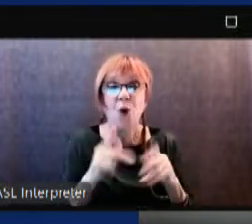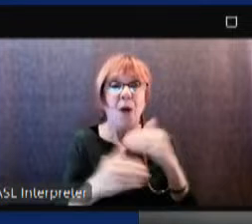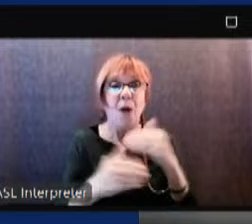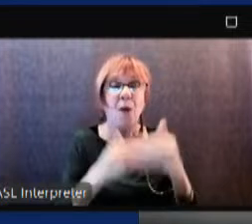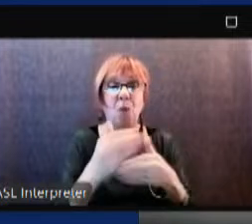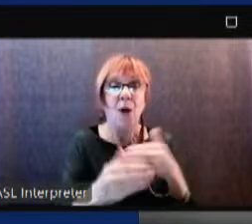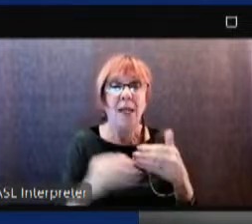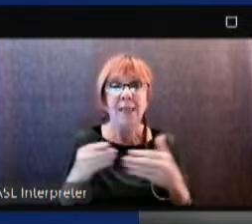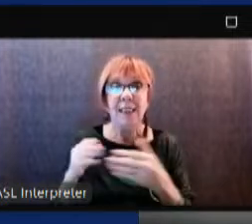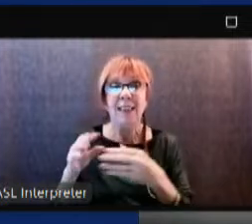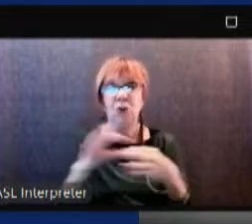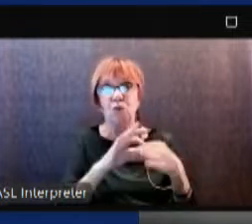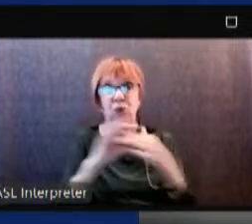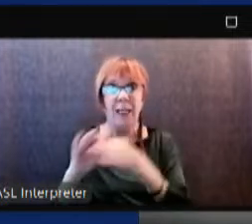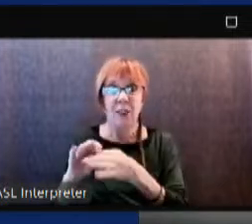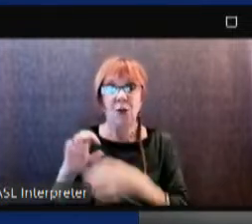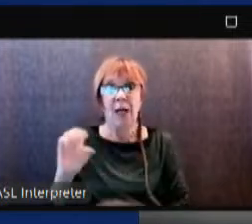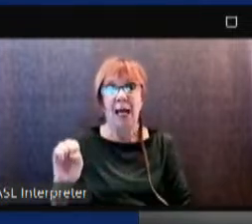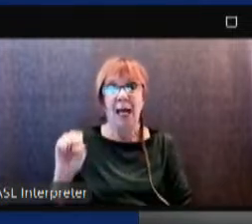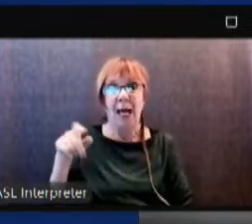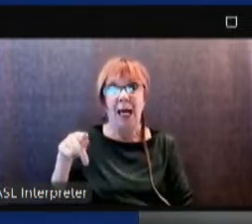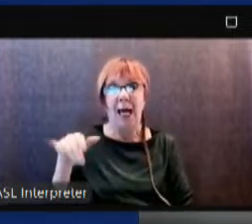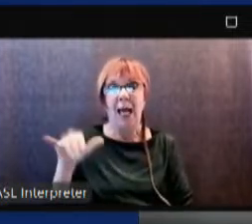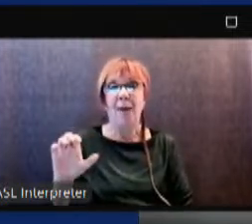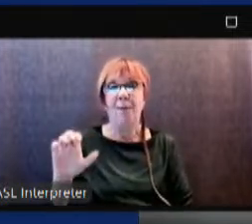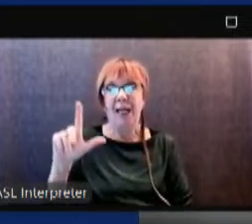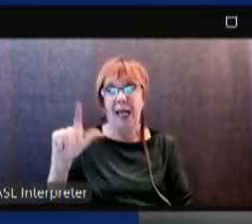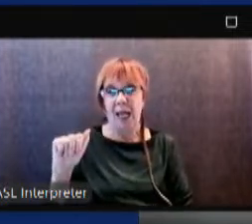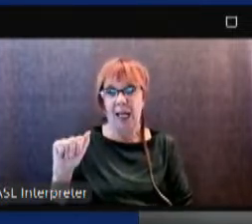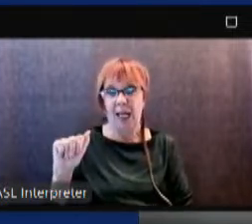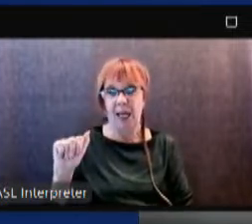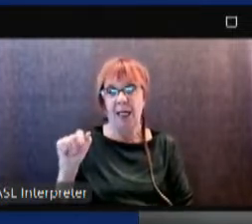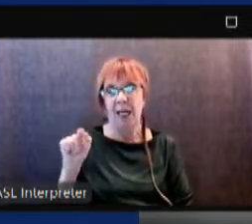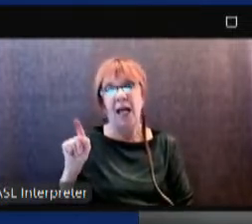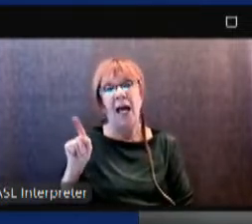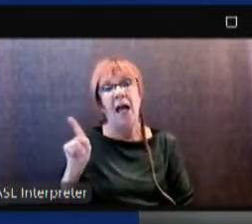the FEMA, and then it's going to ask you a series of questions